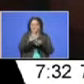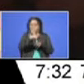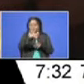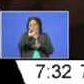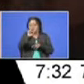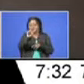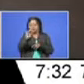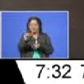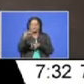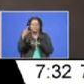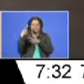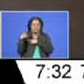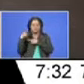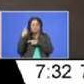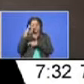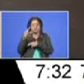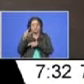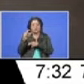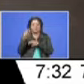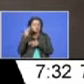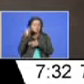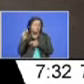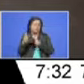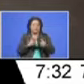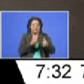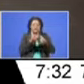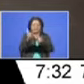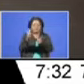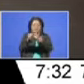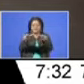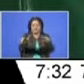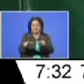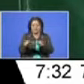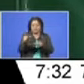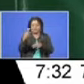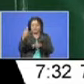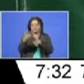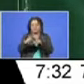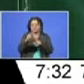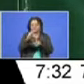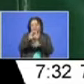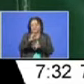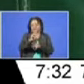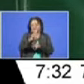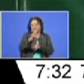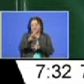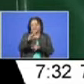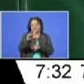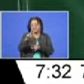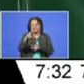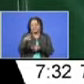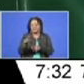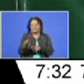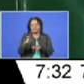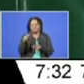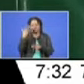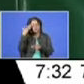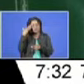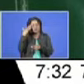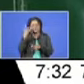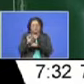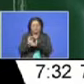Isles area in the west, straight up to Adelaide. Guys are out of work this kind of time, and to wake in the sun, you know, when the sun gets hot, doing this kind of